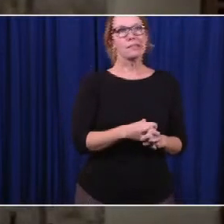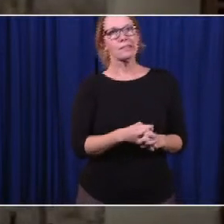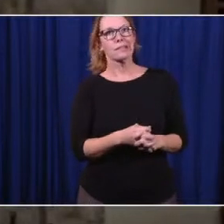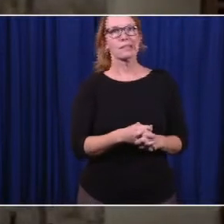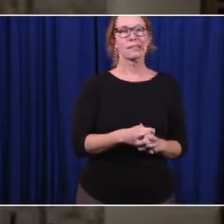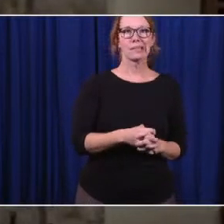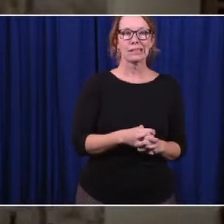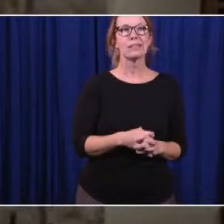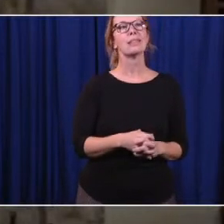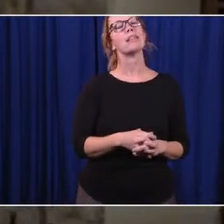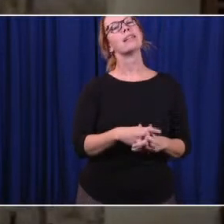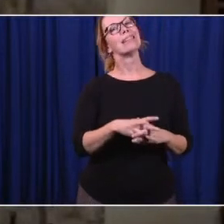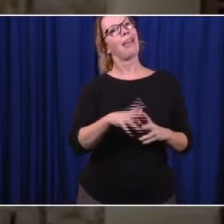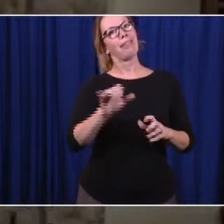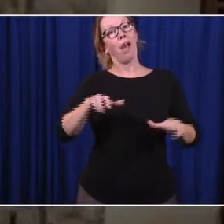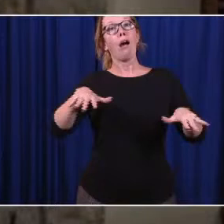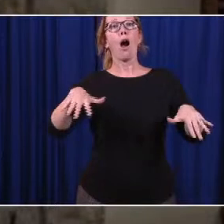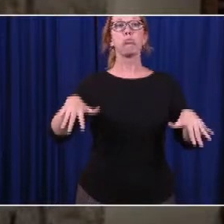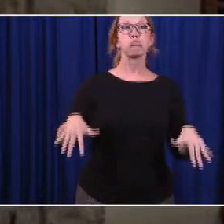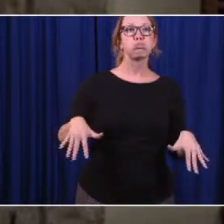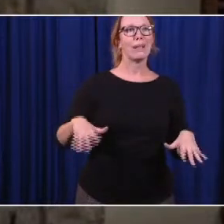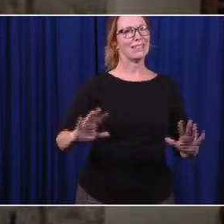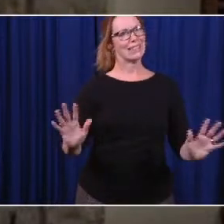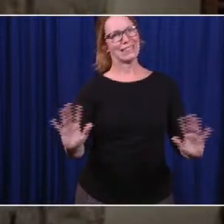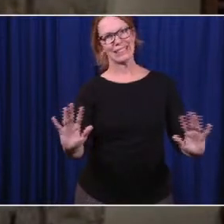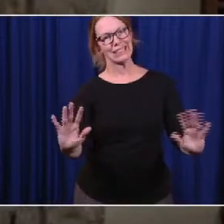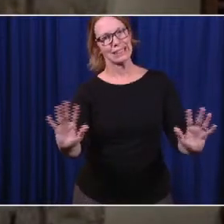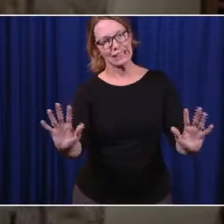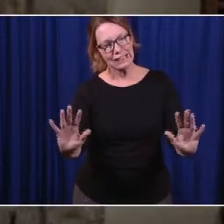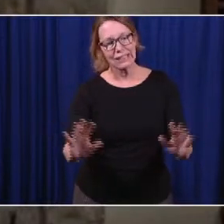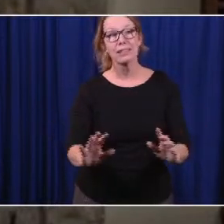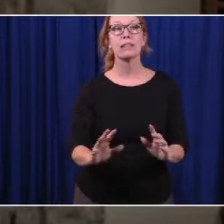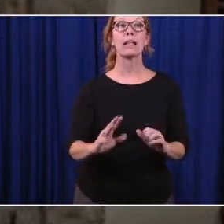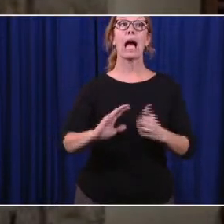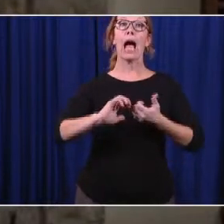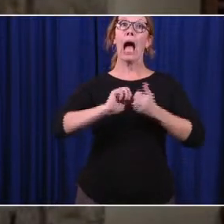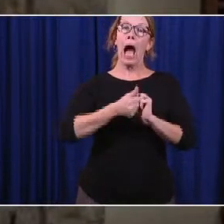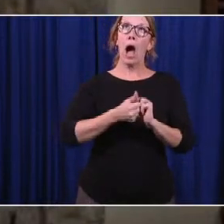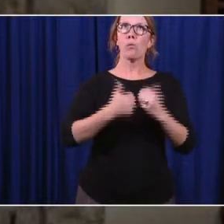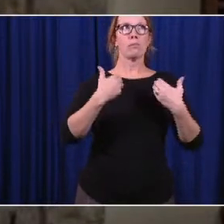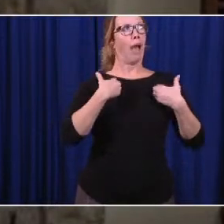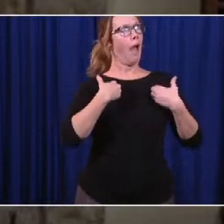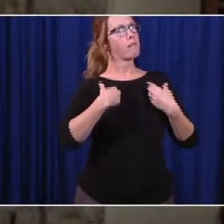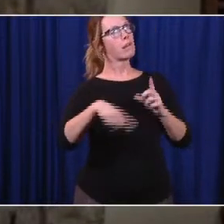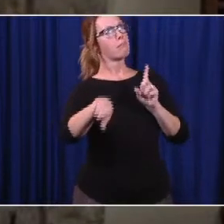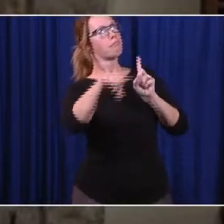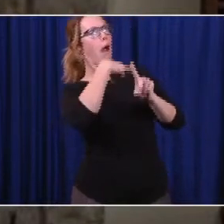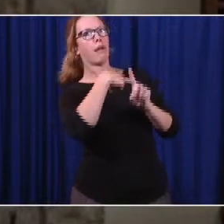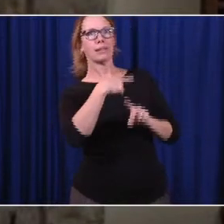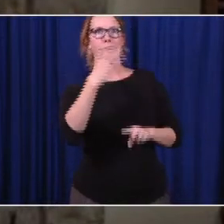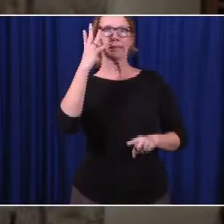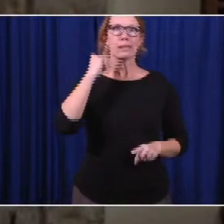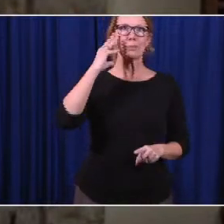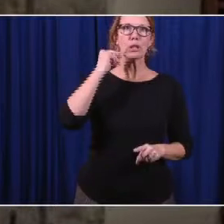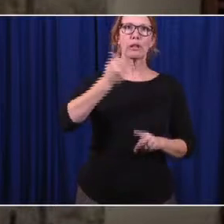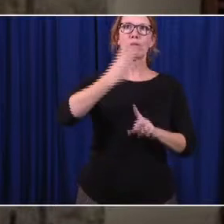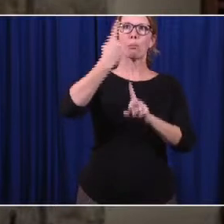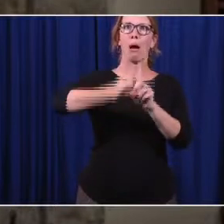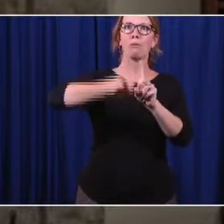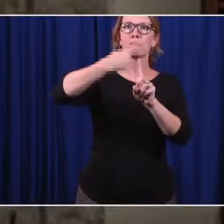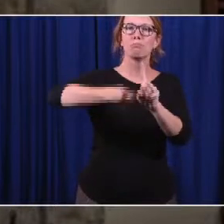guess I prefer to look at it as how do you do things positively for the next few months?